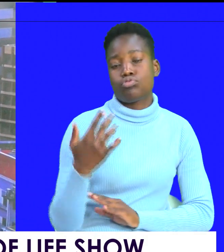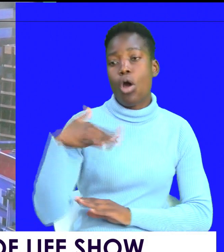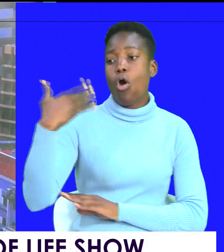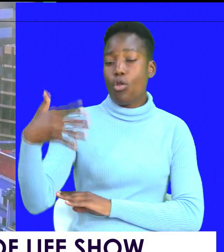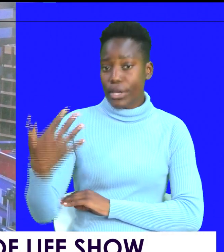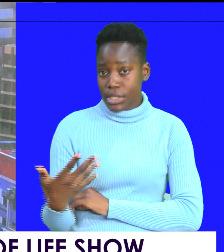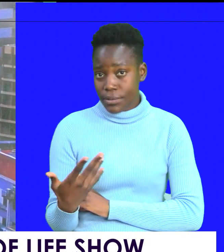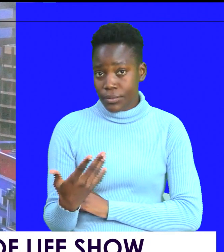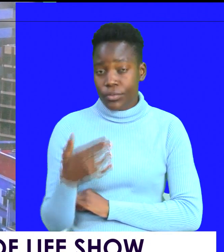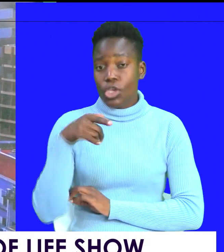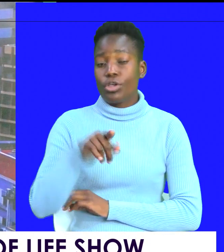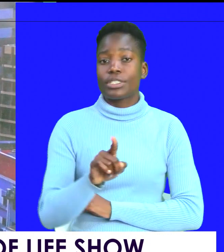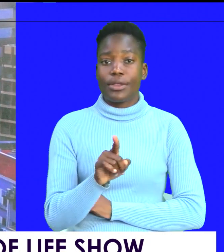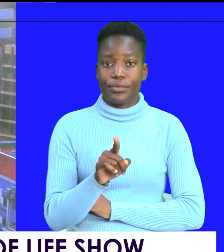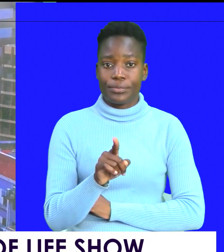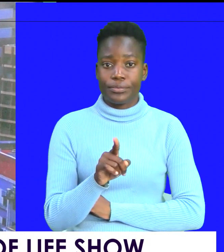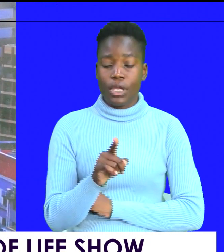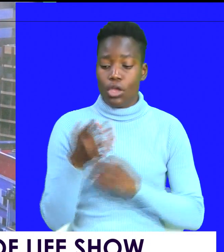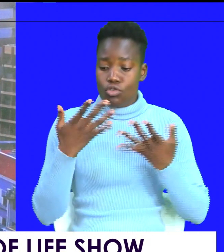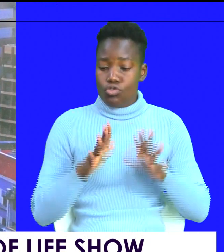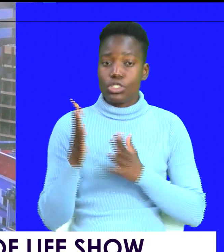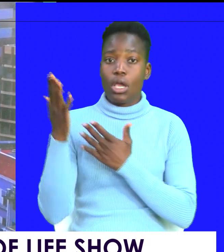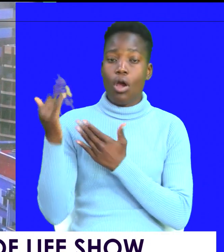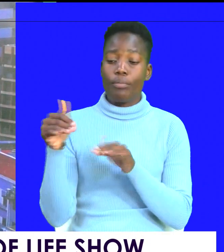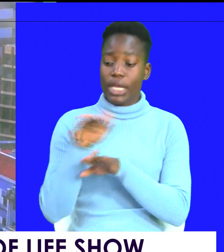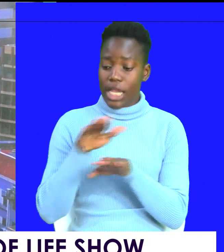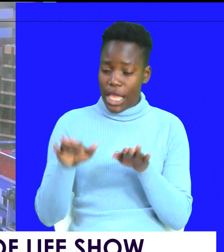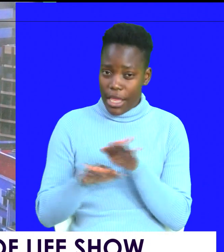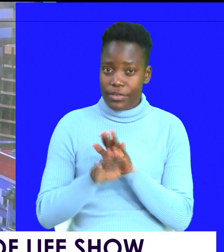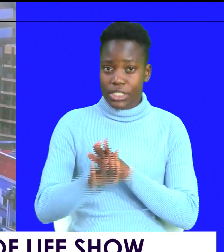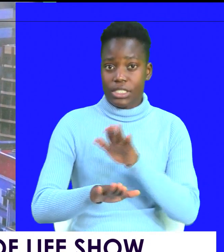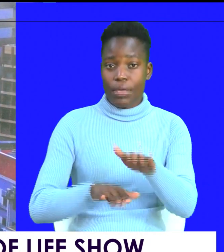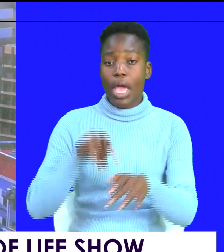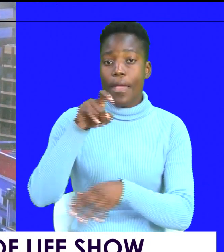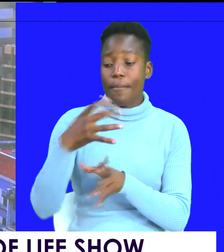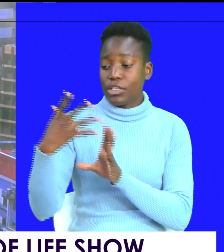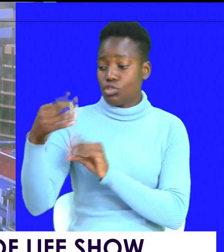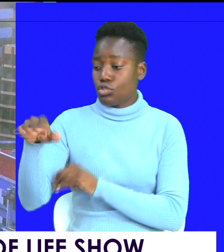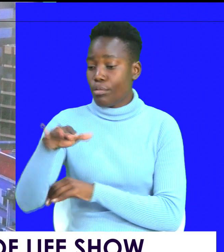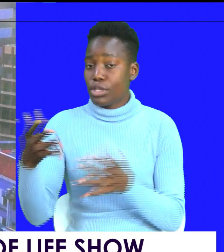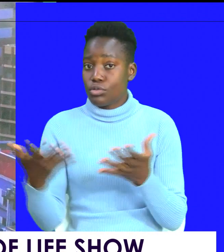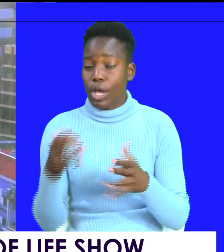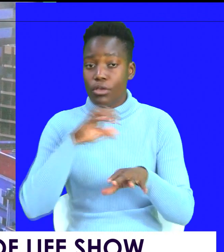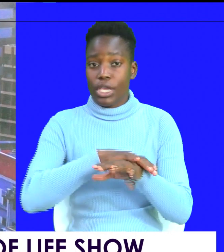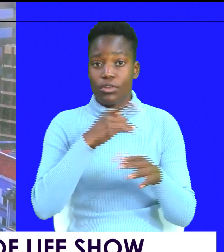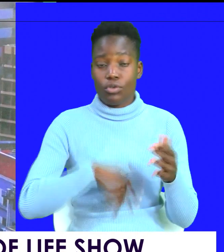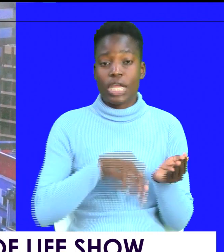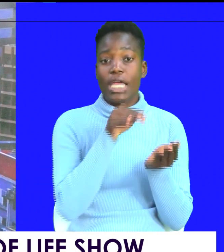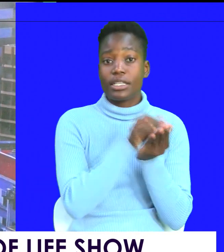you are losing hope in every step. You need to go to a place where you get a